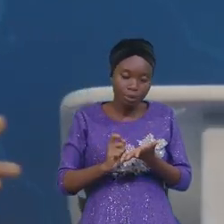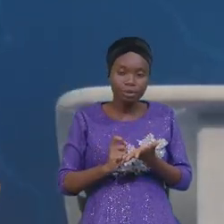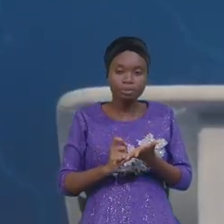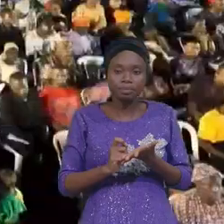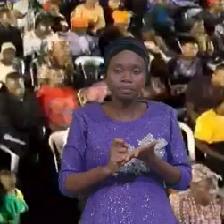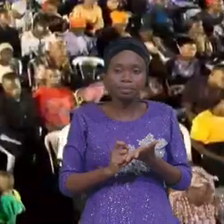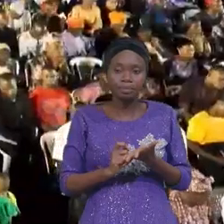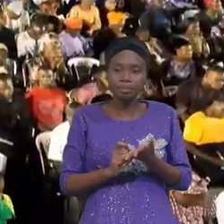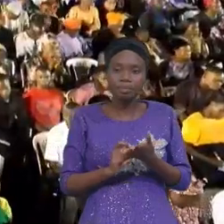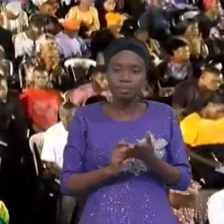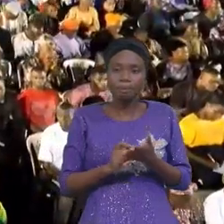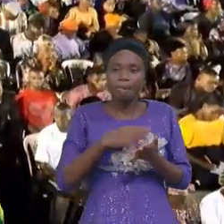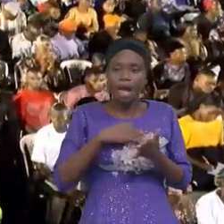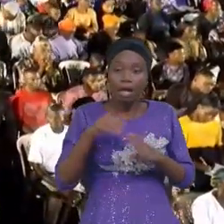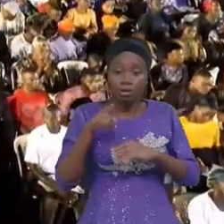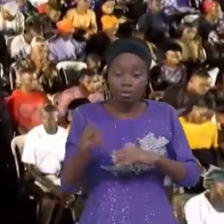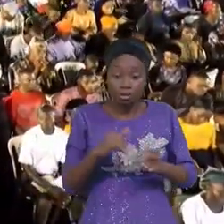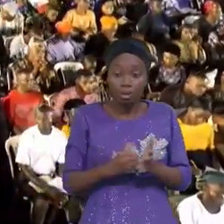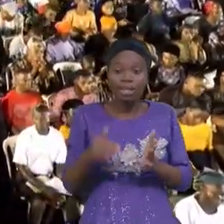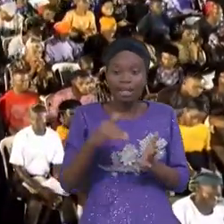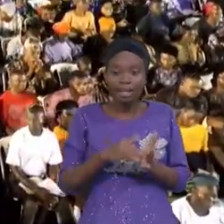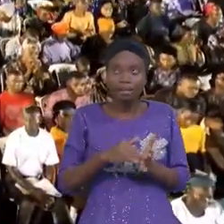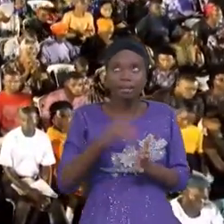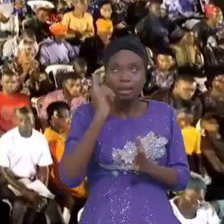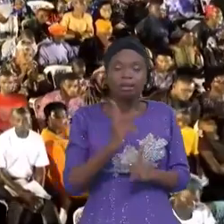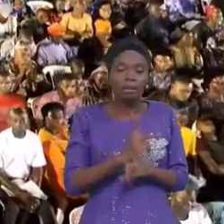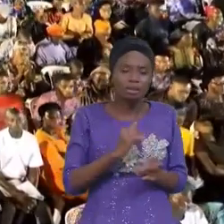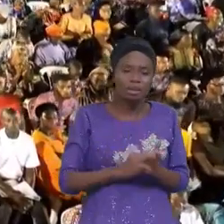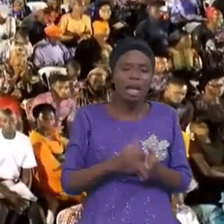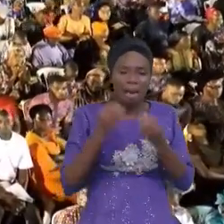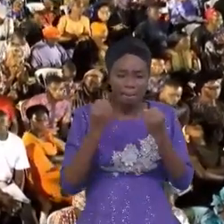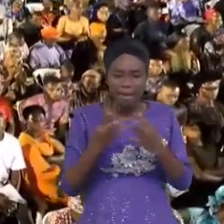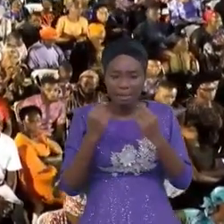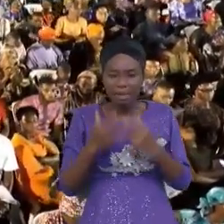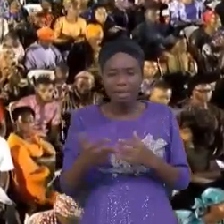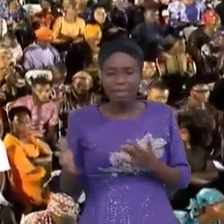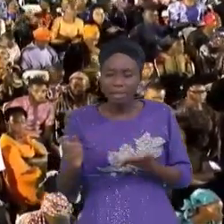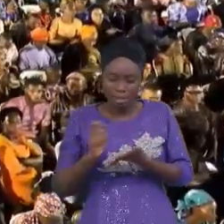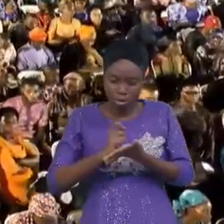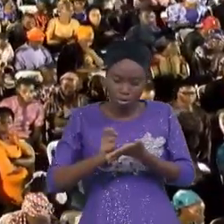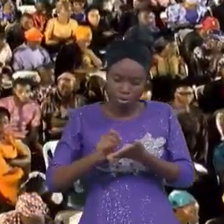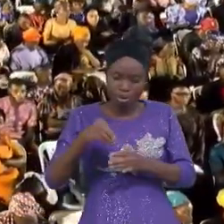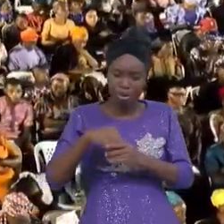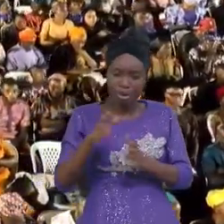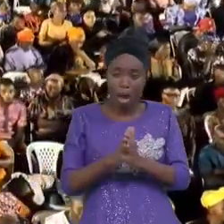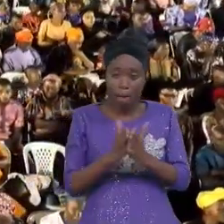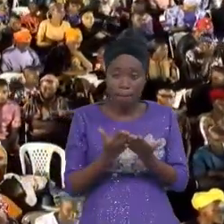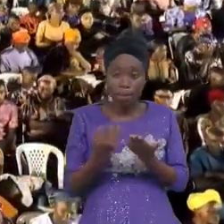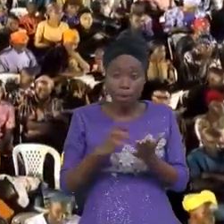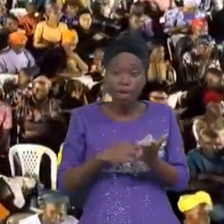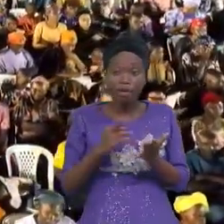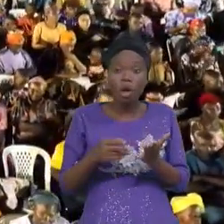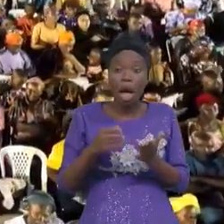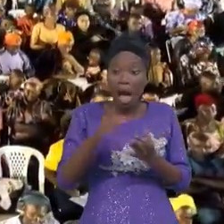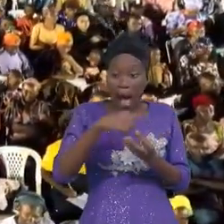it again, he keeps the record. A lot of things written in the book of records concerning